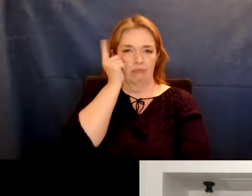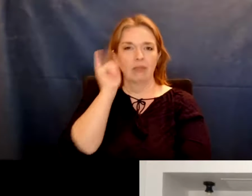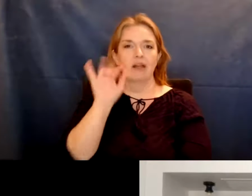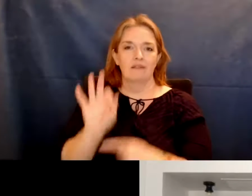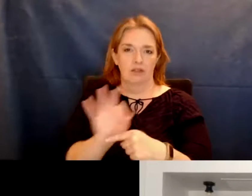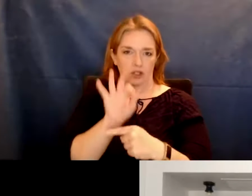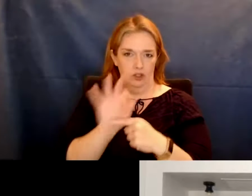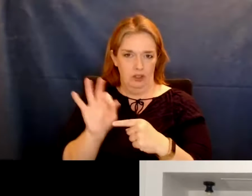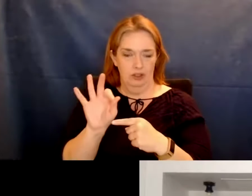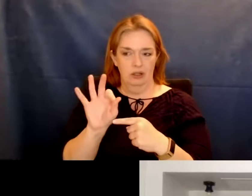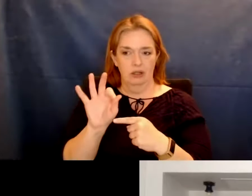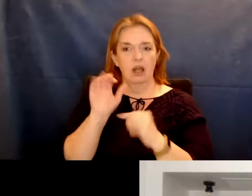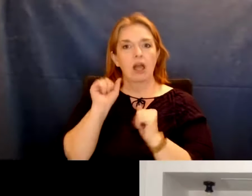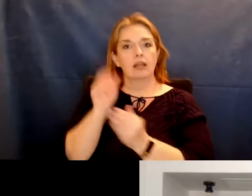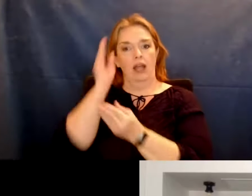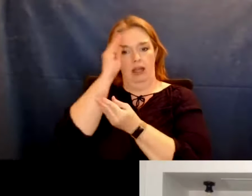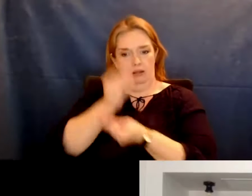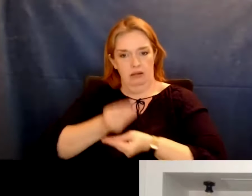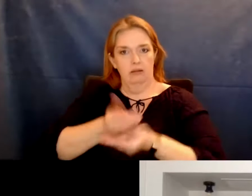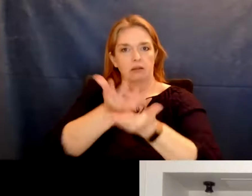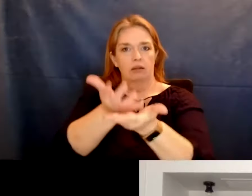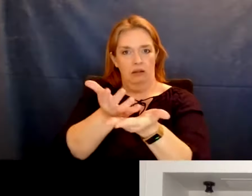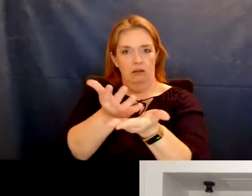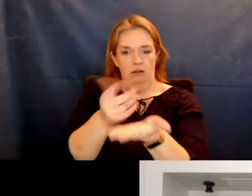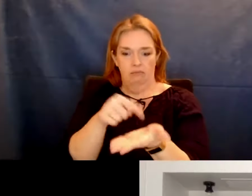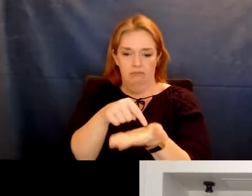can signal information or give information or